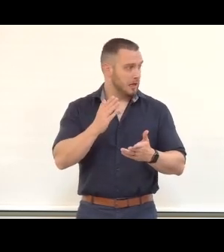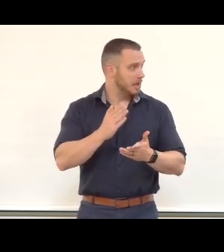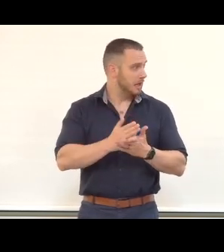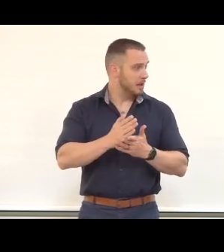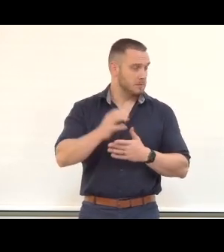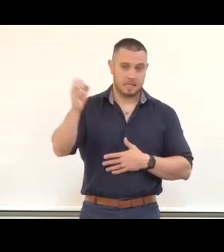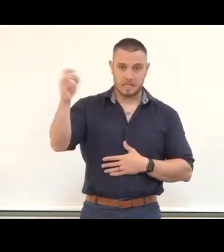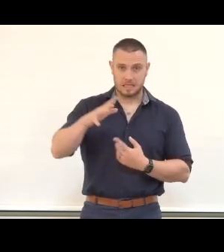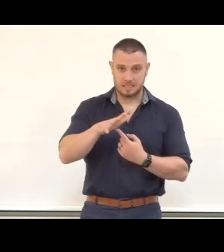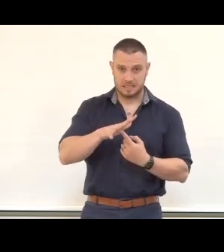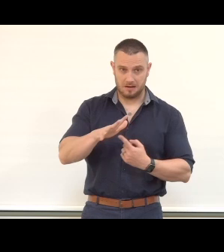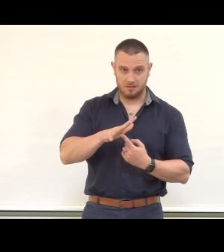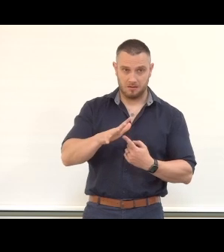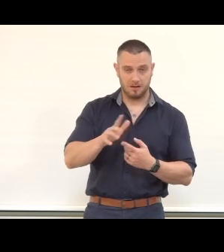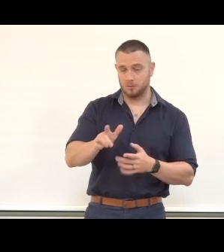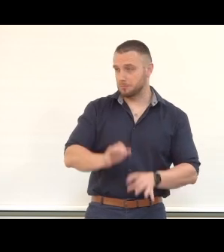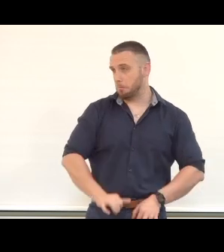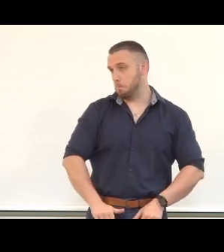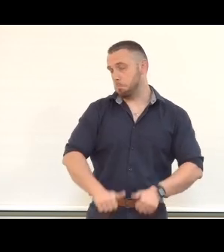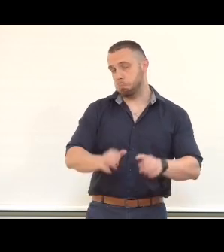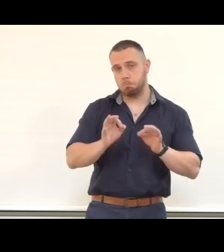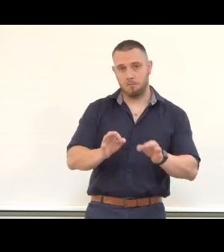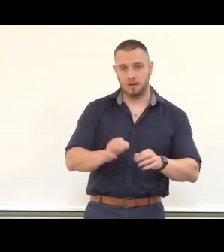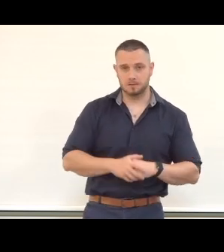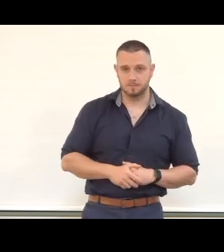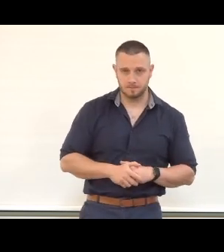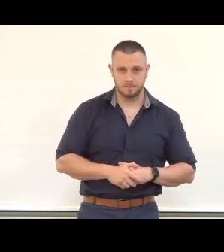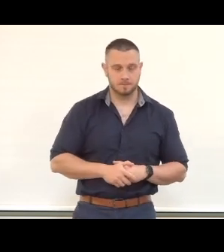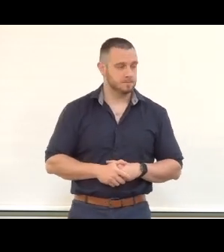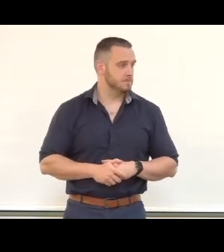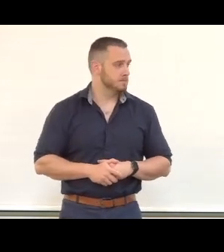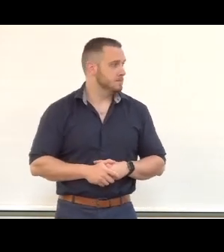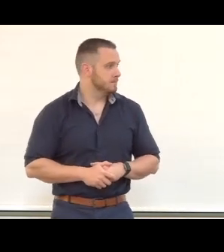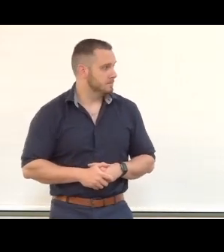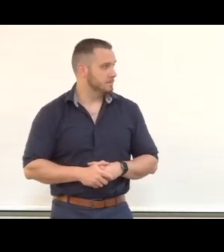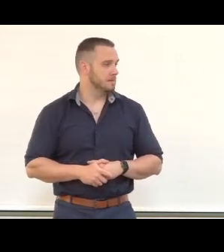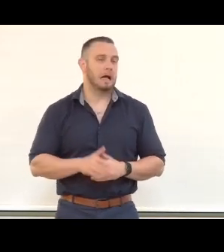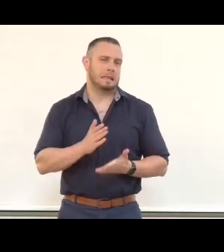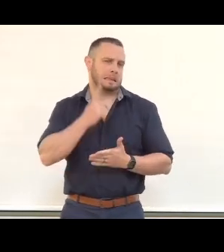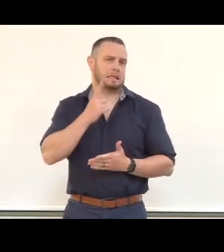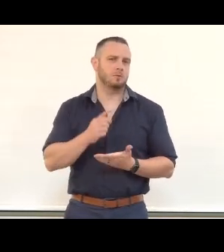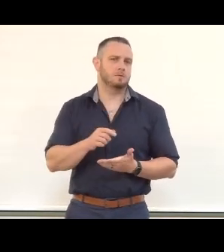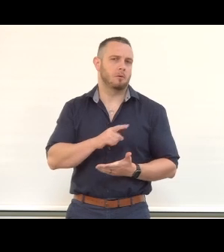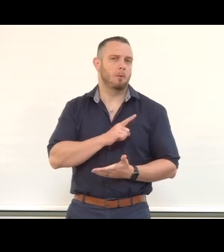lighting scenarios, I couldn't have asked for anything better than what they provided, on purpose, I assume.